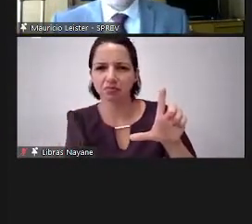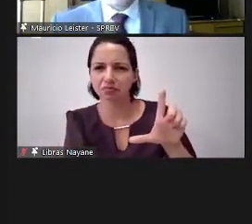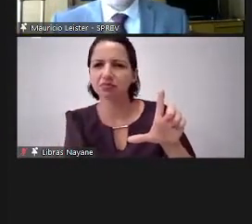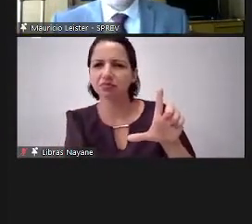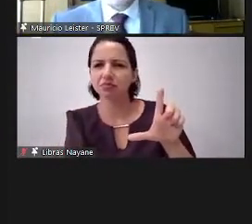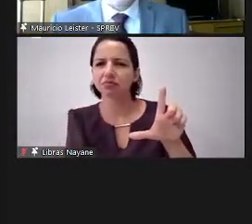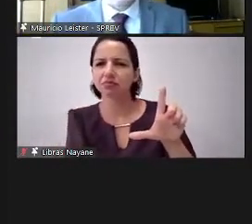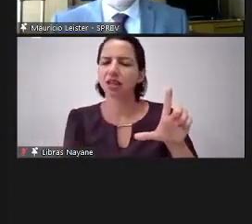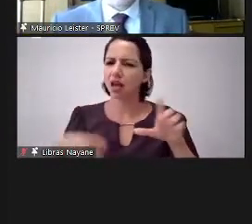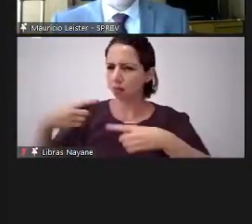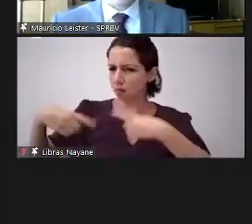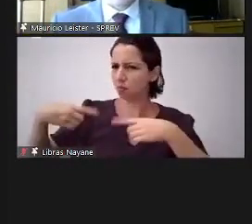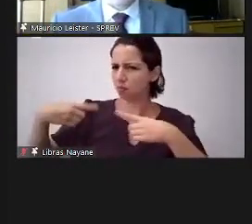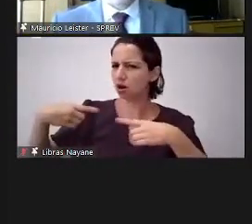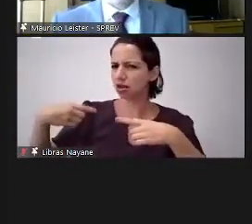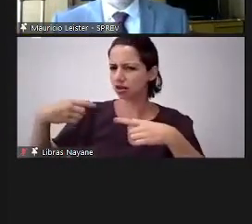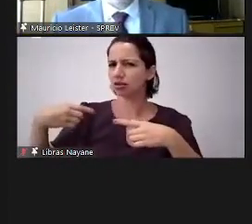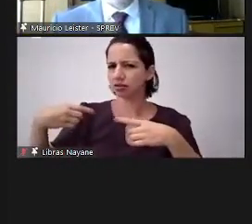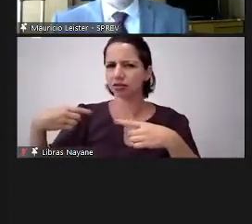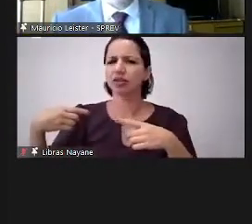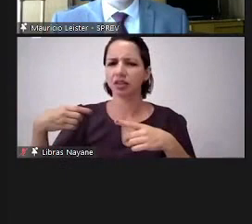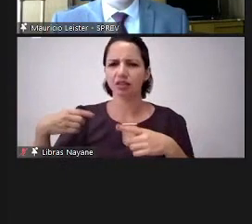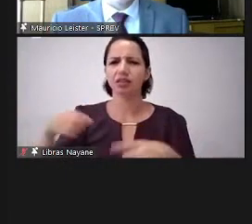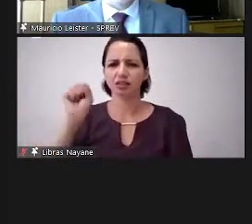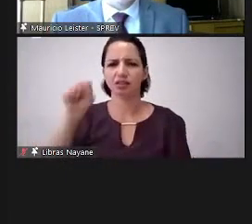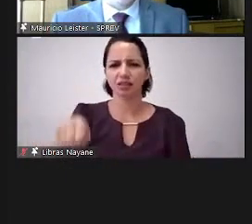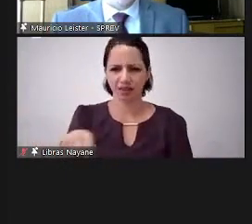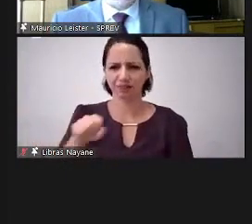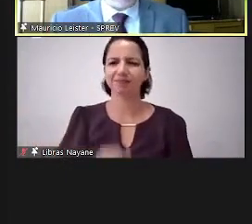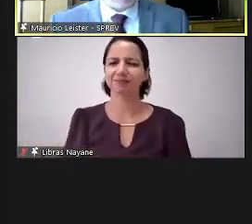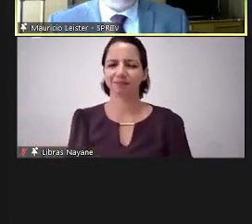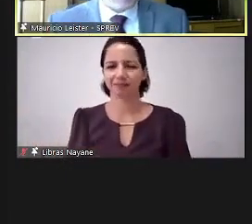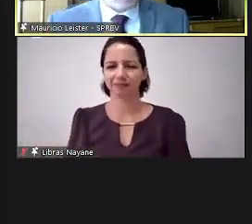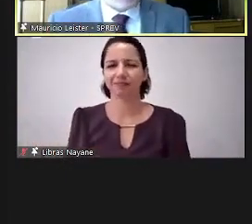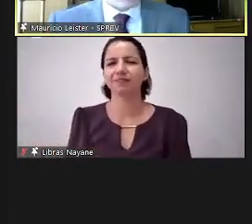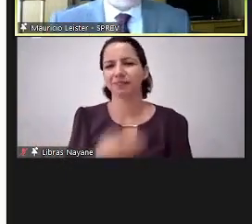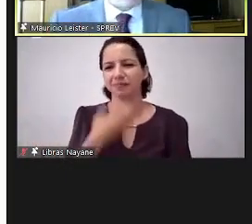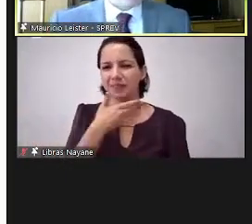Exactly, exactly. It is. Exactly.